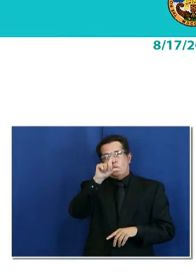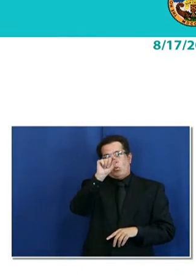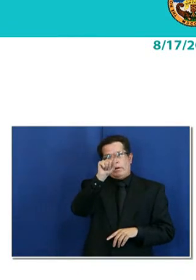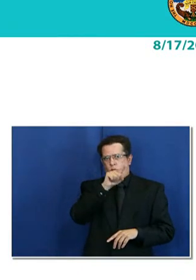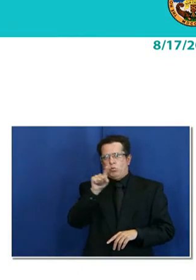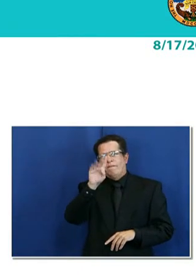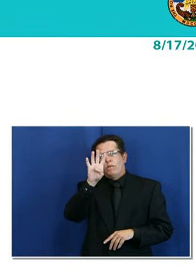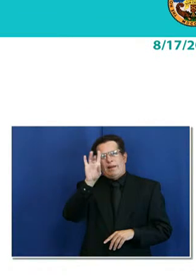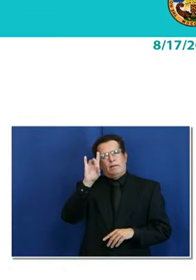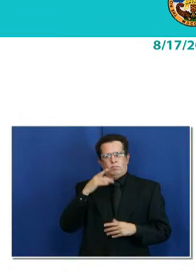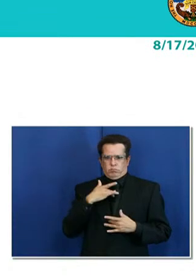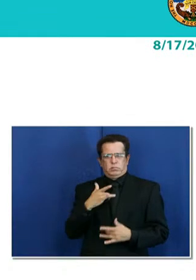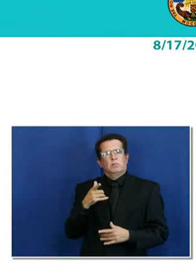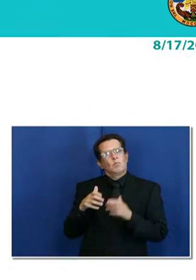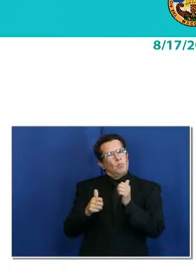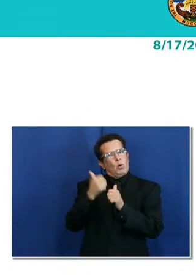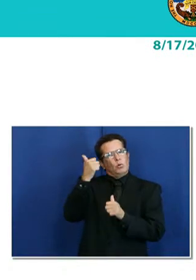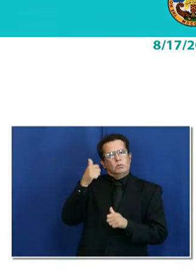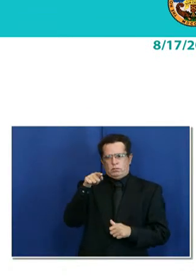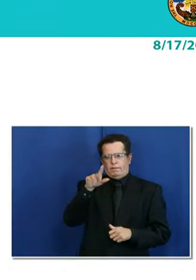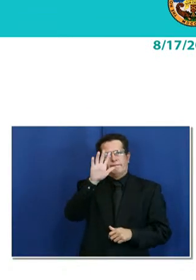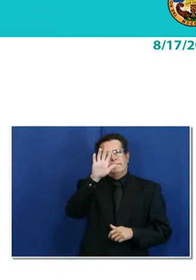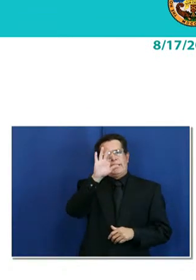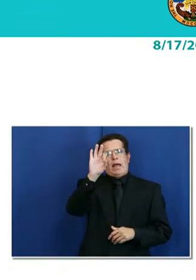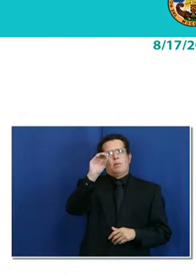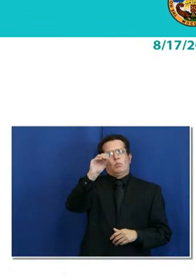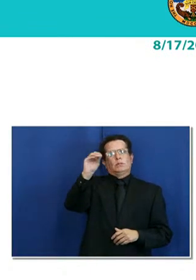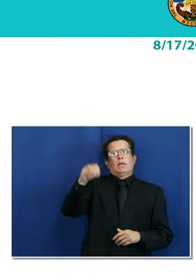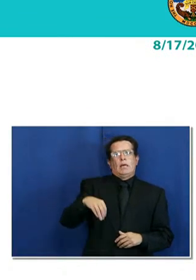up the majority of all cases at 59%, or